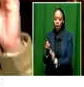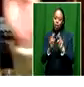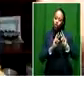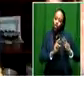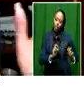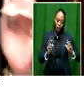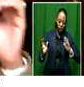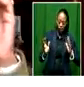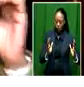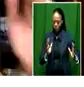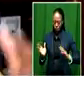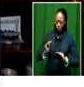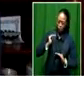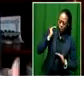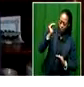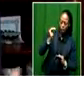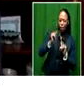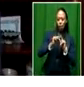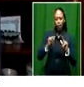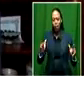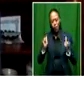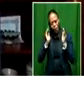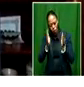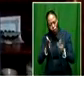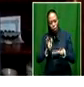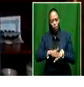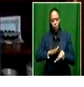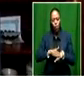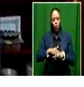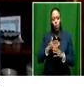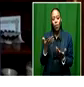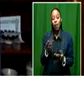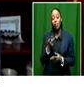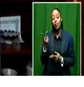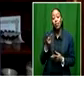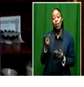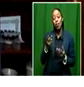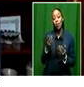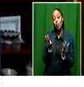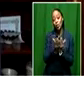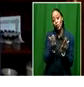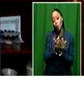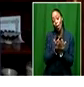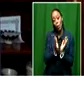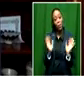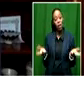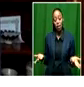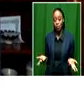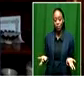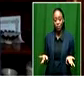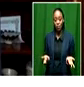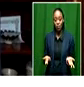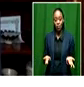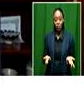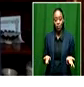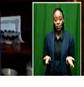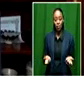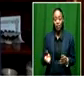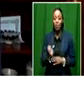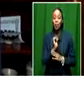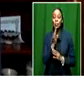research. So it was high level and focusing on secondary school teaching and learning. So in a